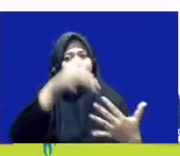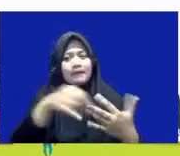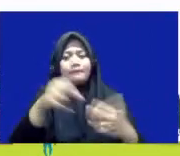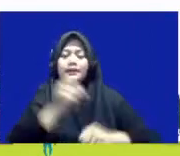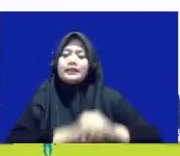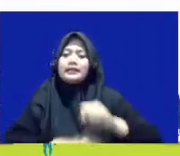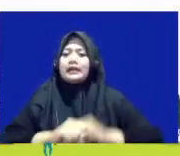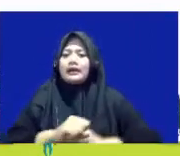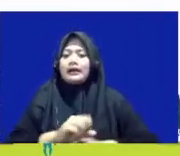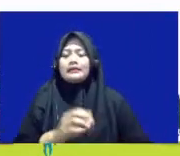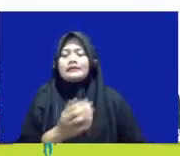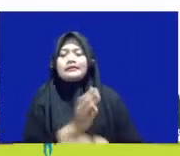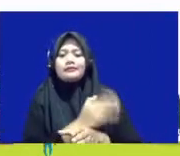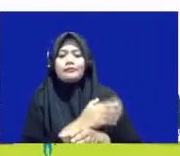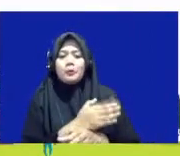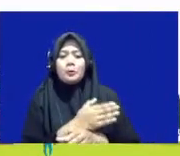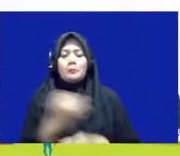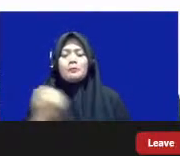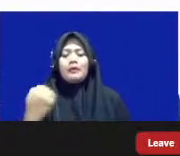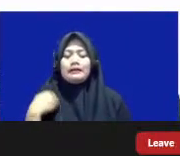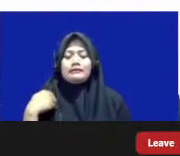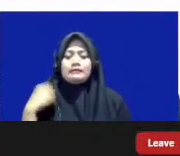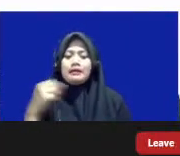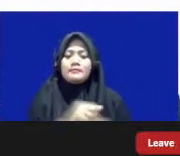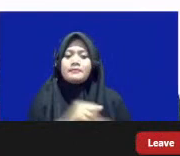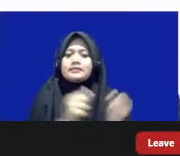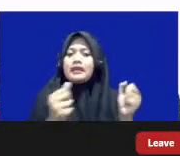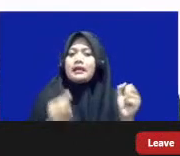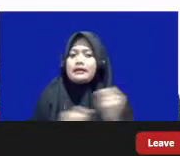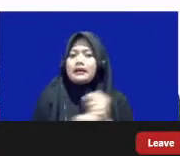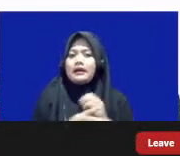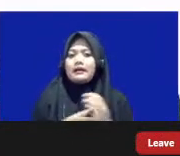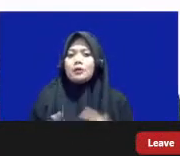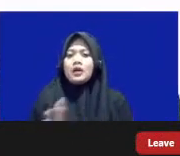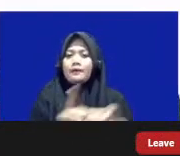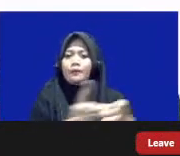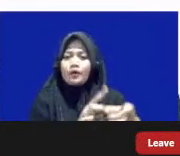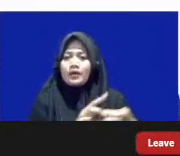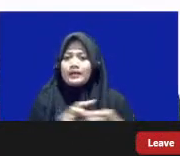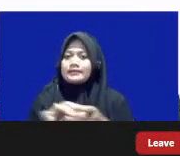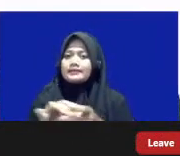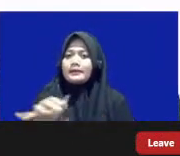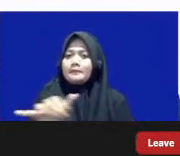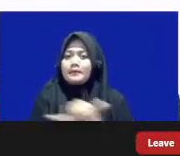WFP, in collaboration with the Ministry of Disaster Management and Relief, has designed